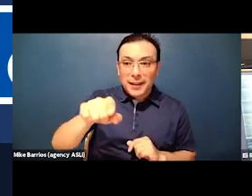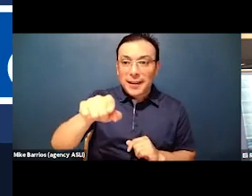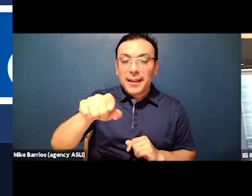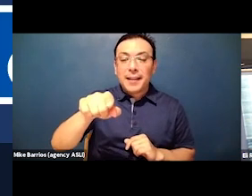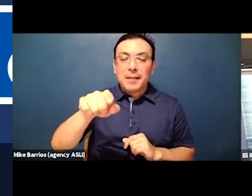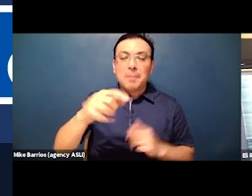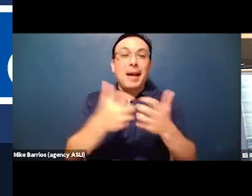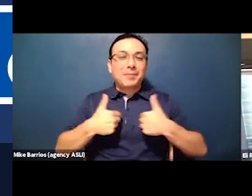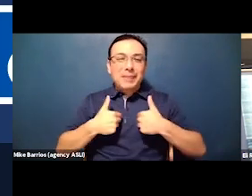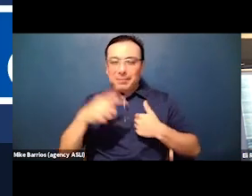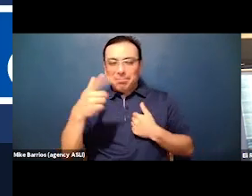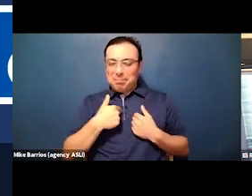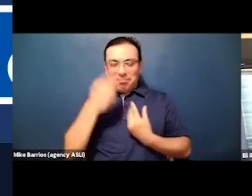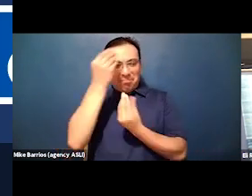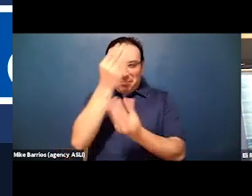use a wheelchair.